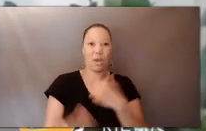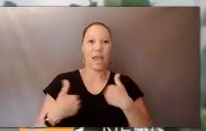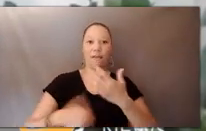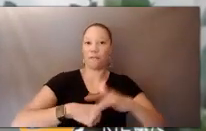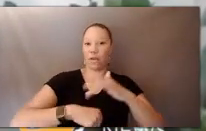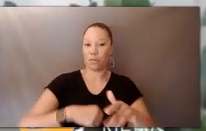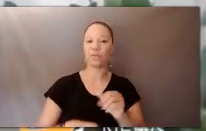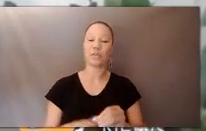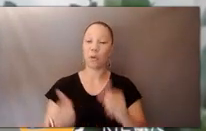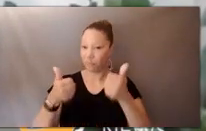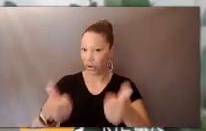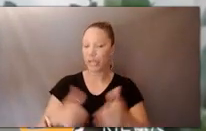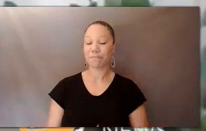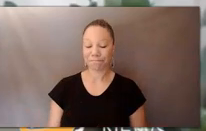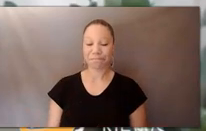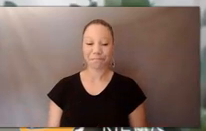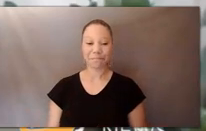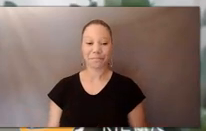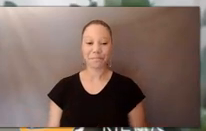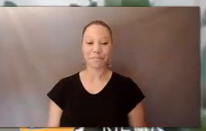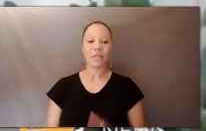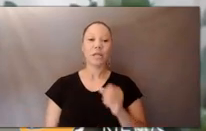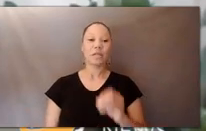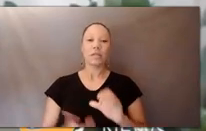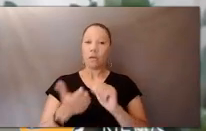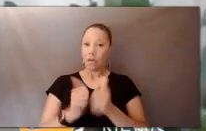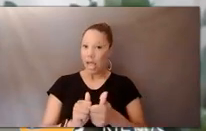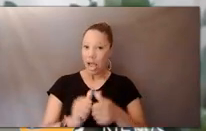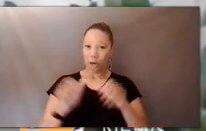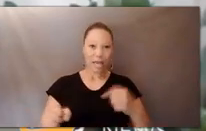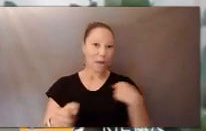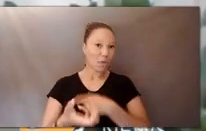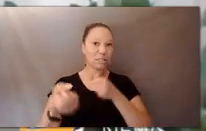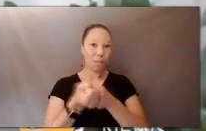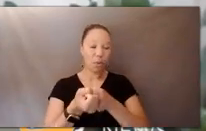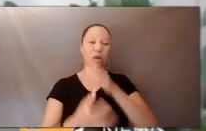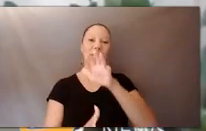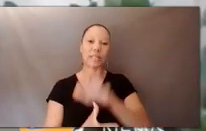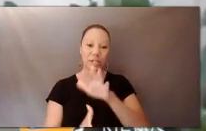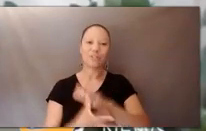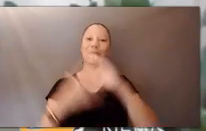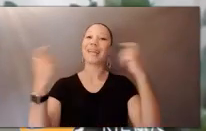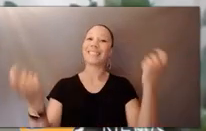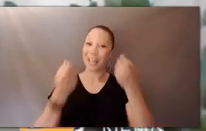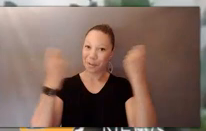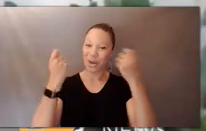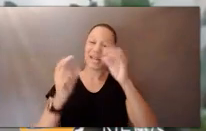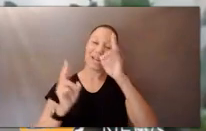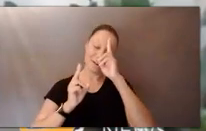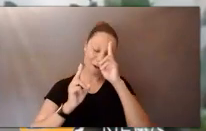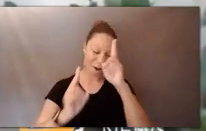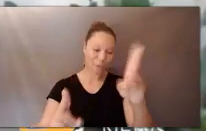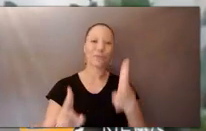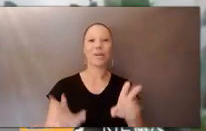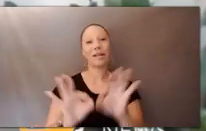So very good. All right. So how can we support our seniors by celebrating and honoring this